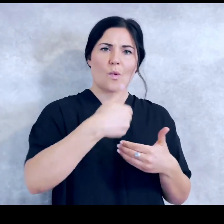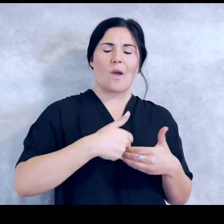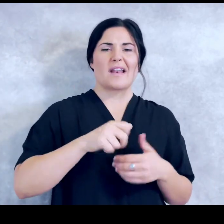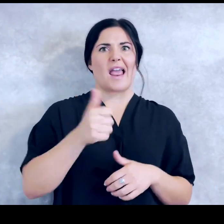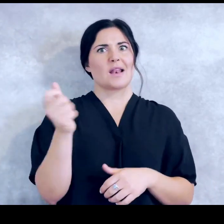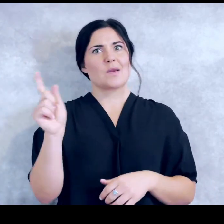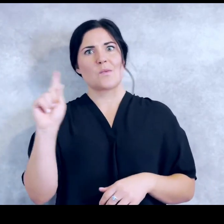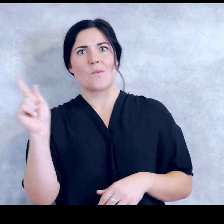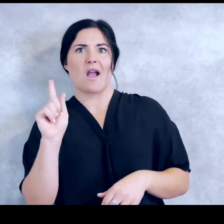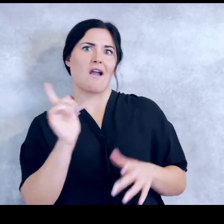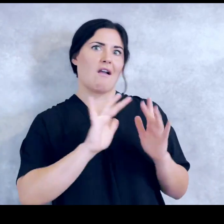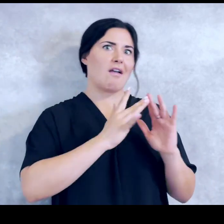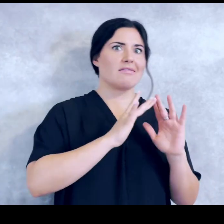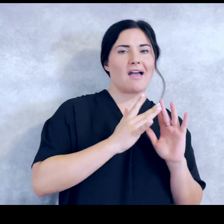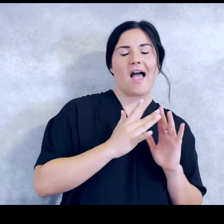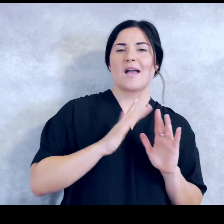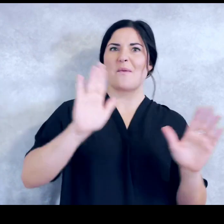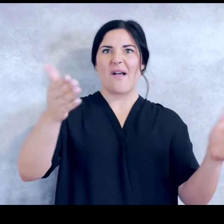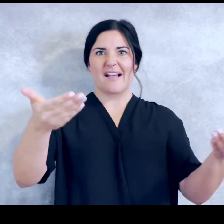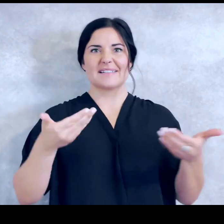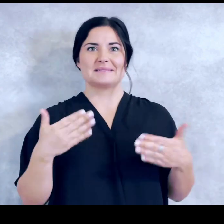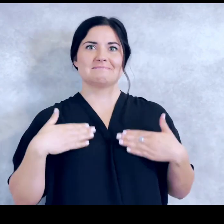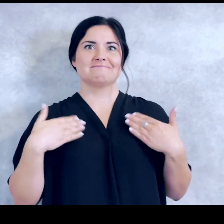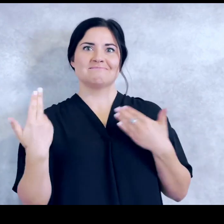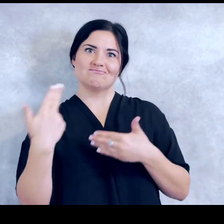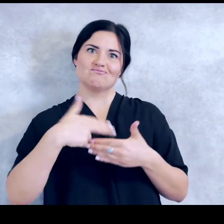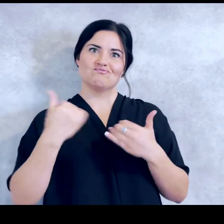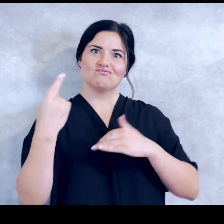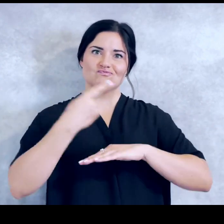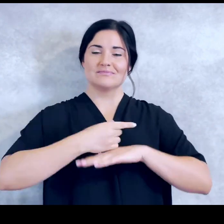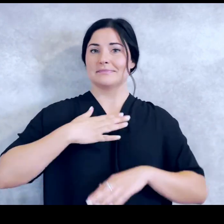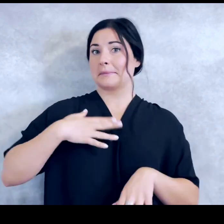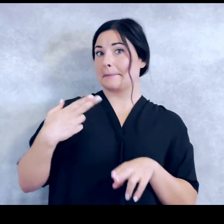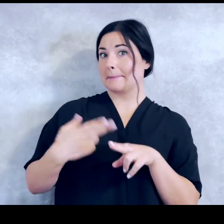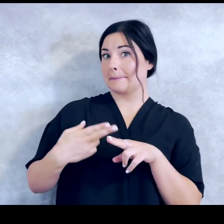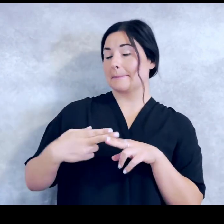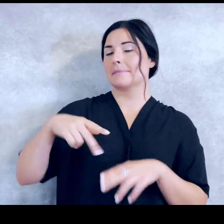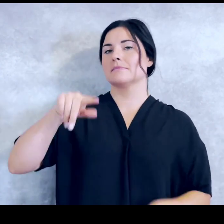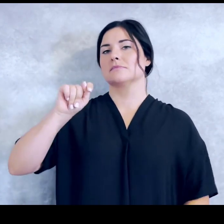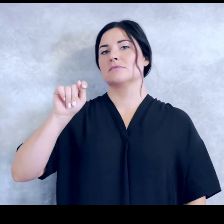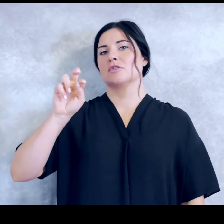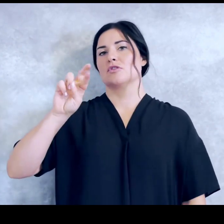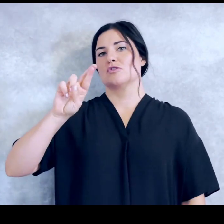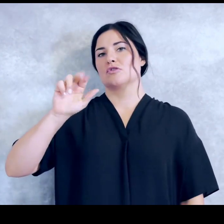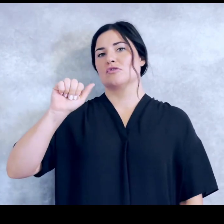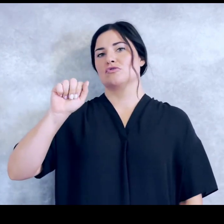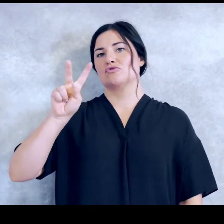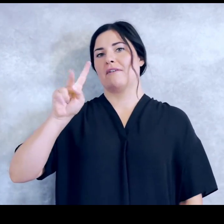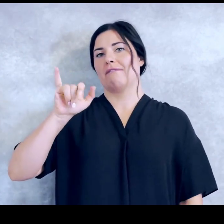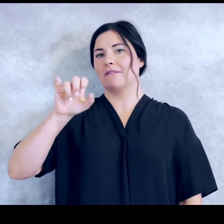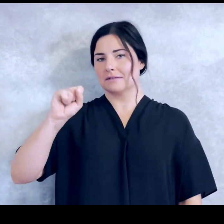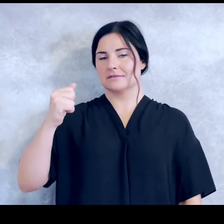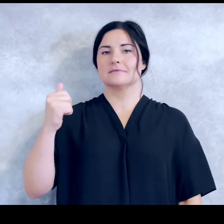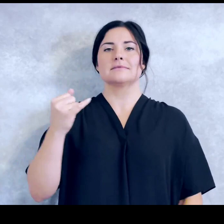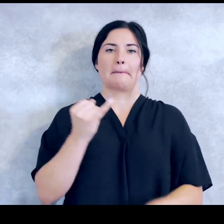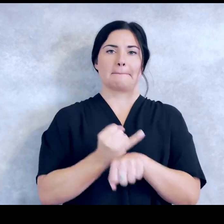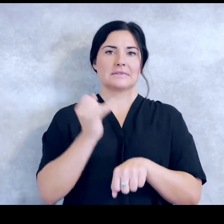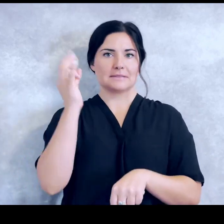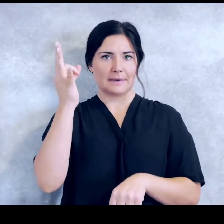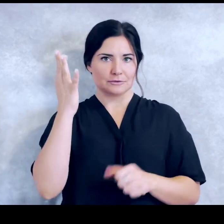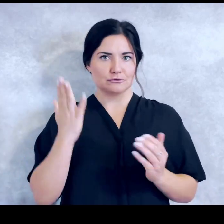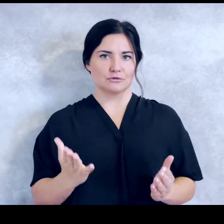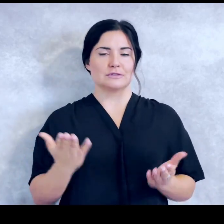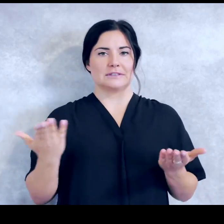joining us from church anywhere and everywhere and online. Glad you're with us today. My name is Travis. I am the campus pastor here where I'm standing in Point